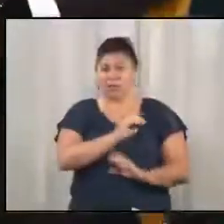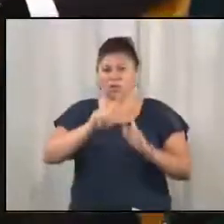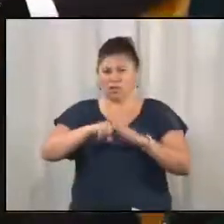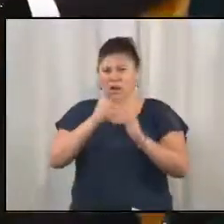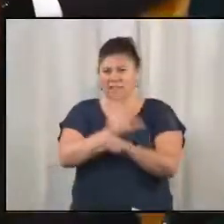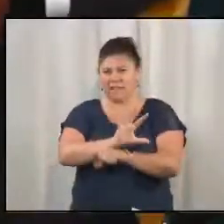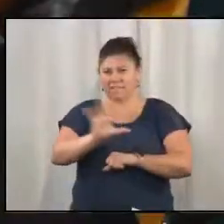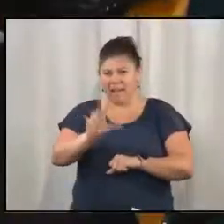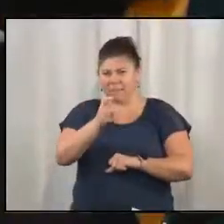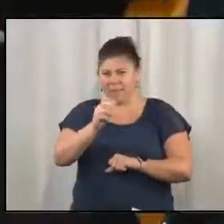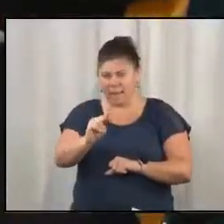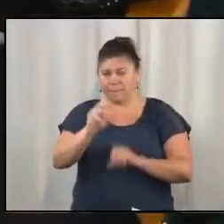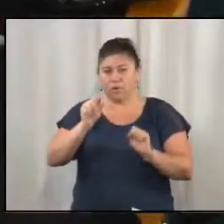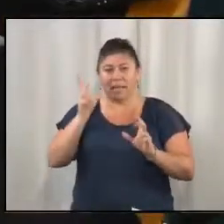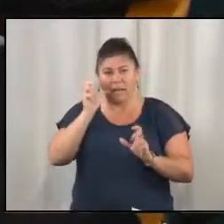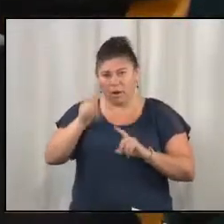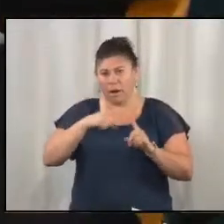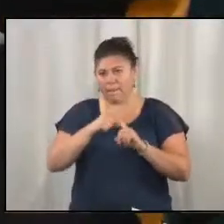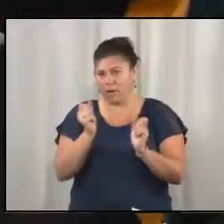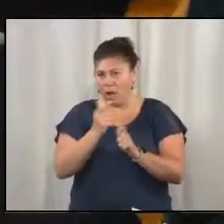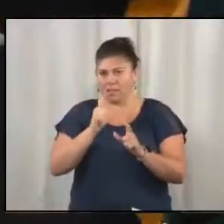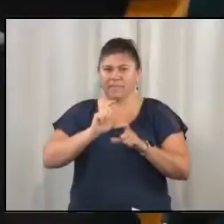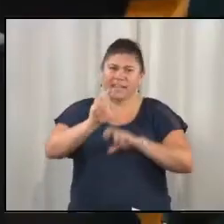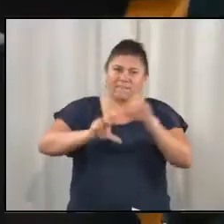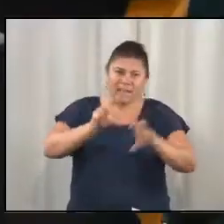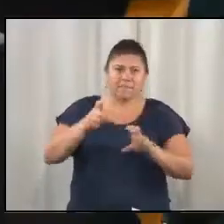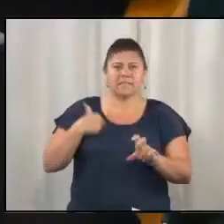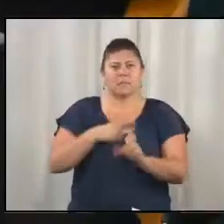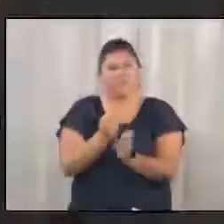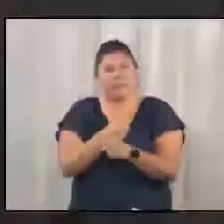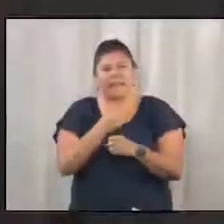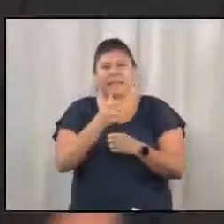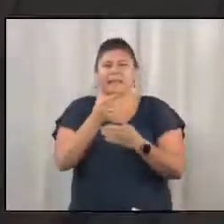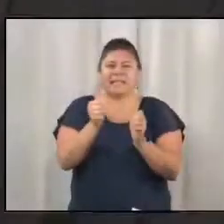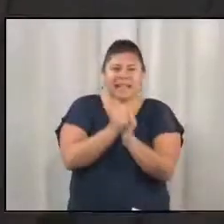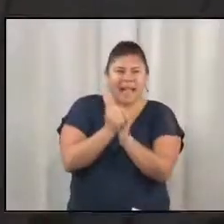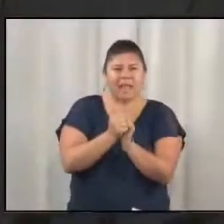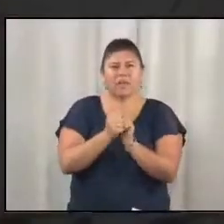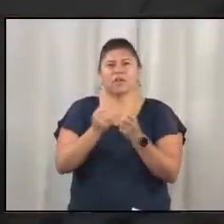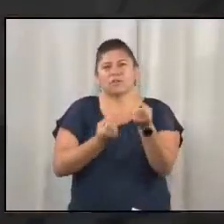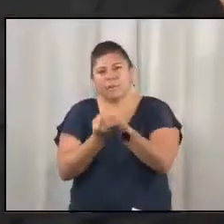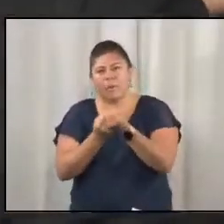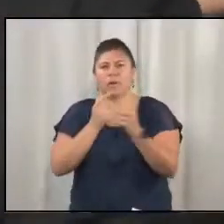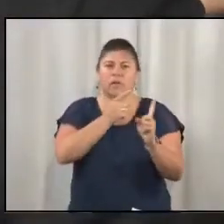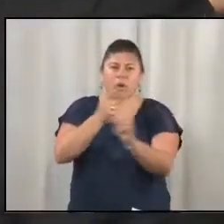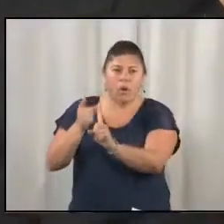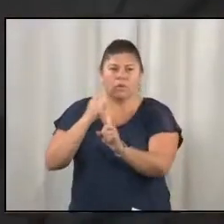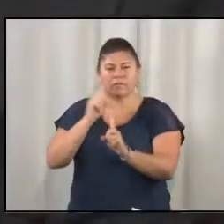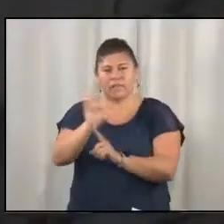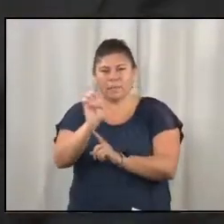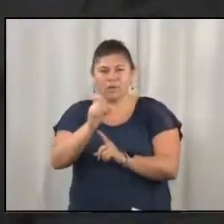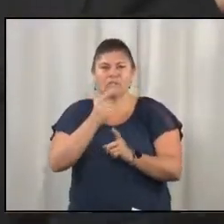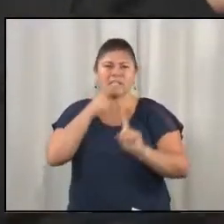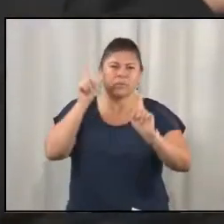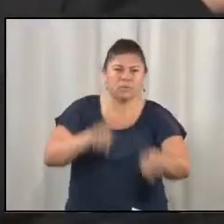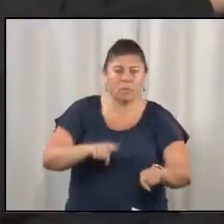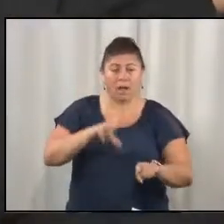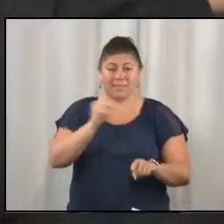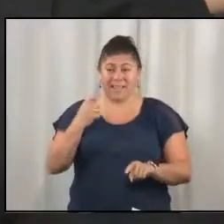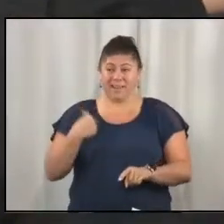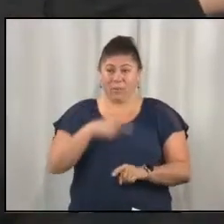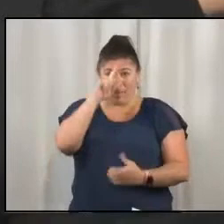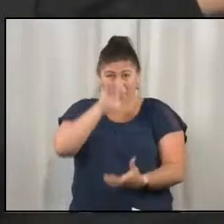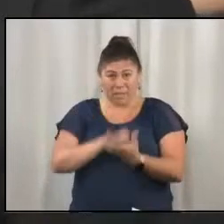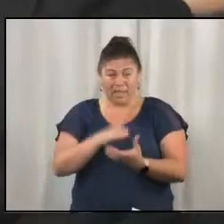The investments that we are making together in our proposed budget support the goals of our emergency response, and we believe